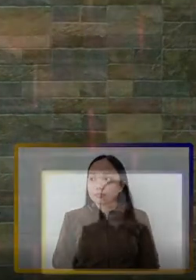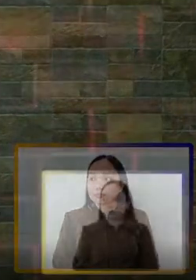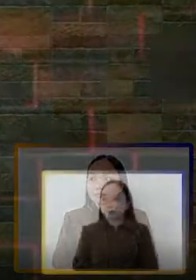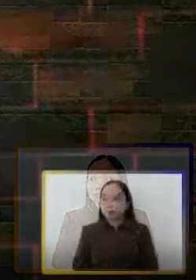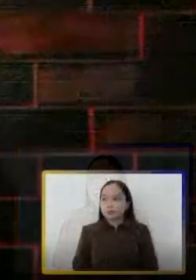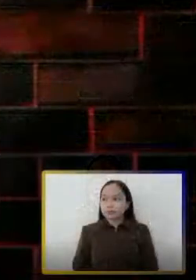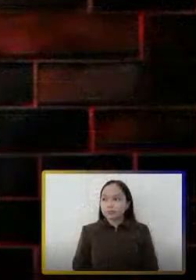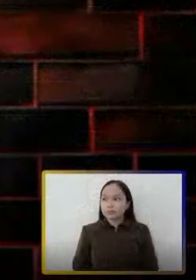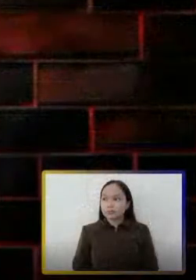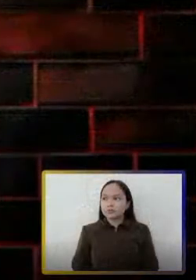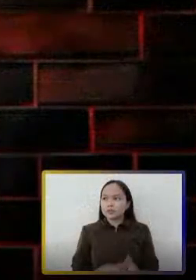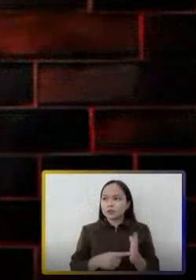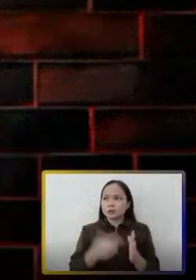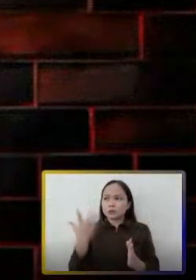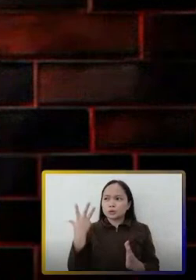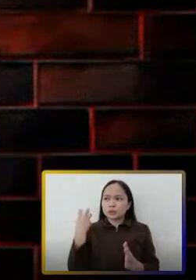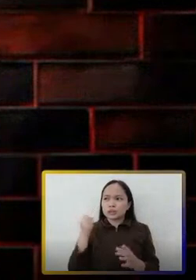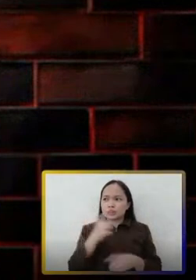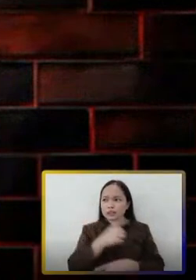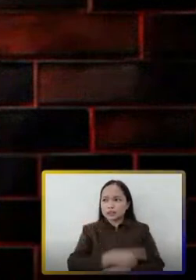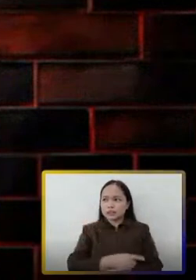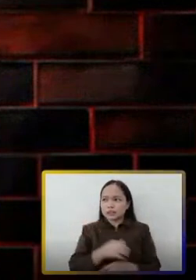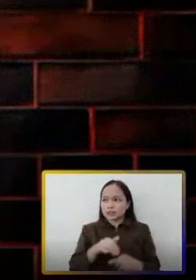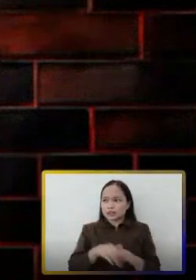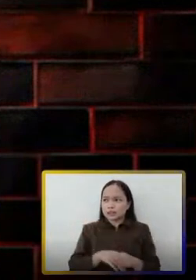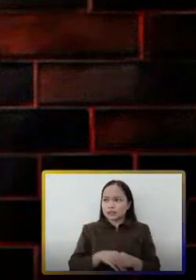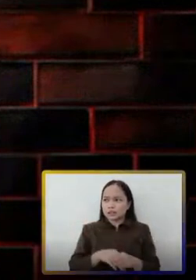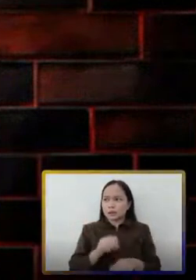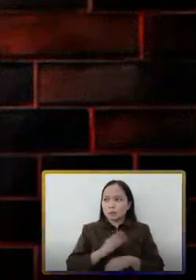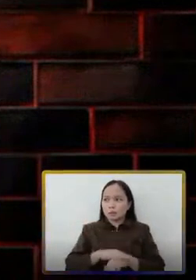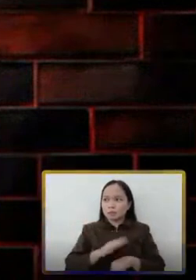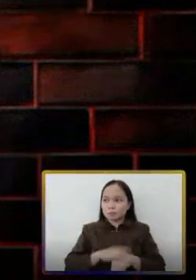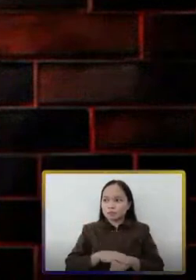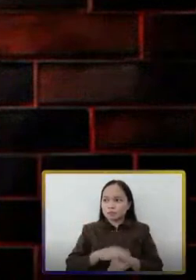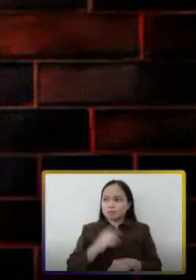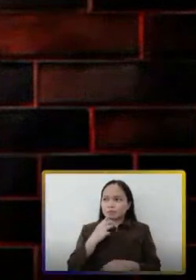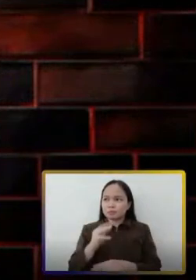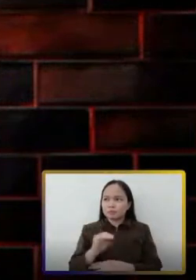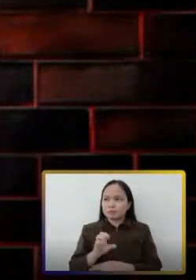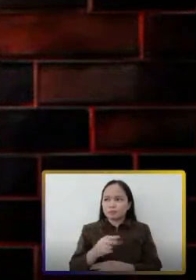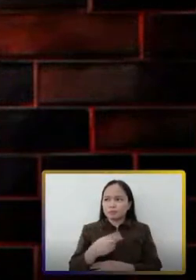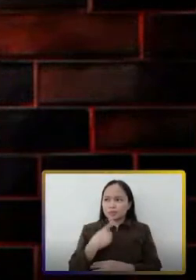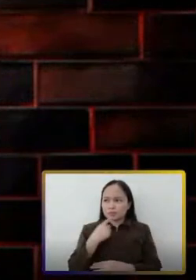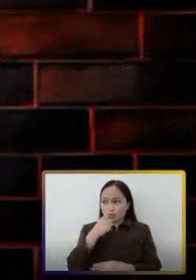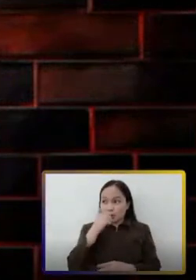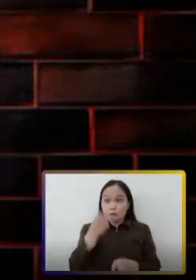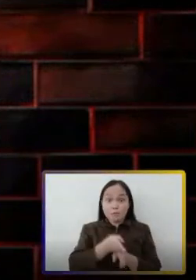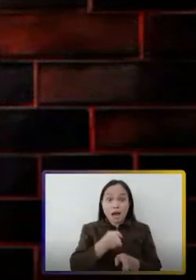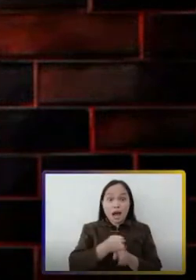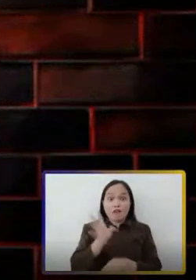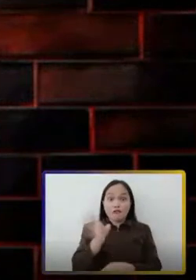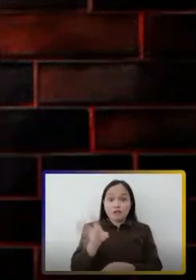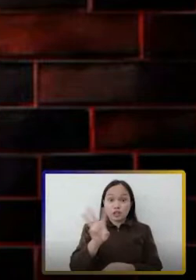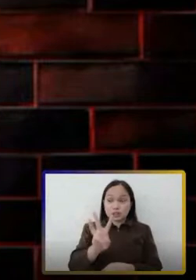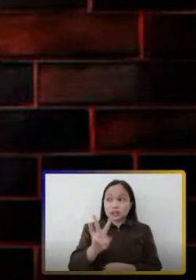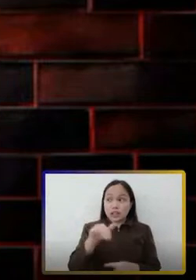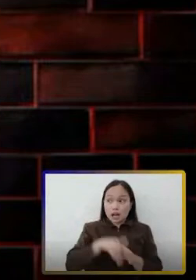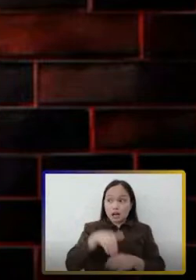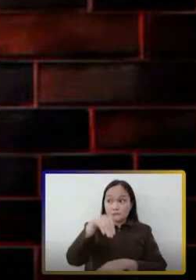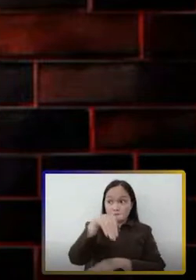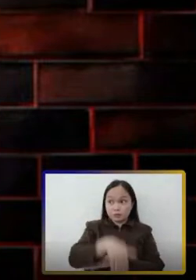It was end of day for students at Carter Middle School in Warren, Michigan. But for those on bus 46 that April